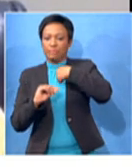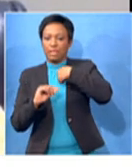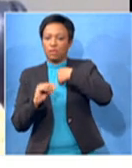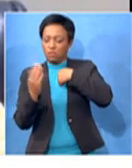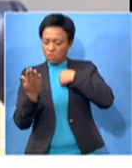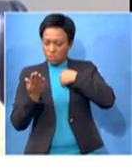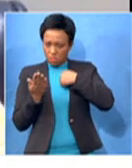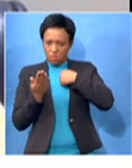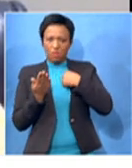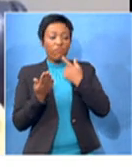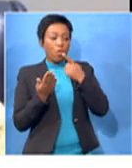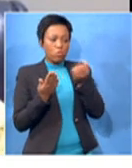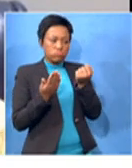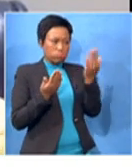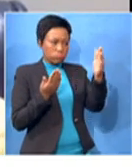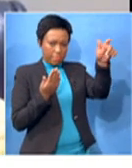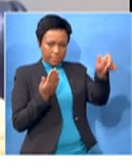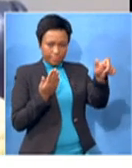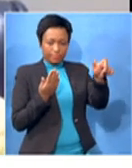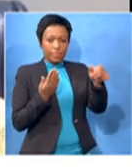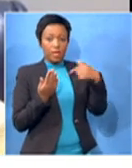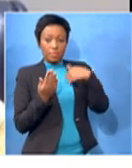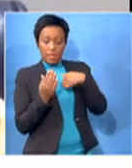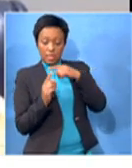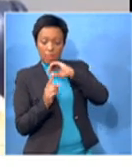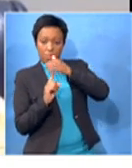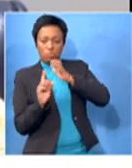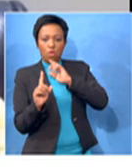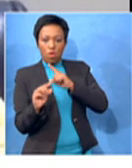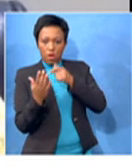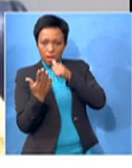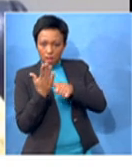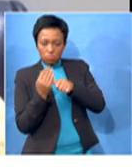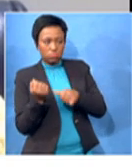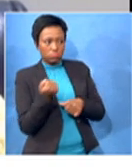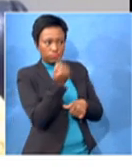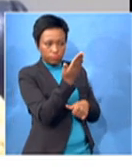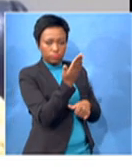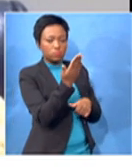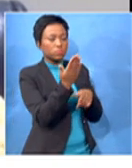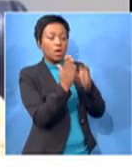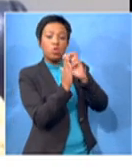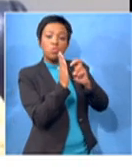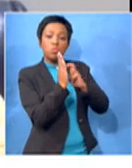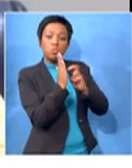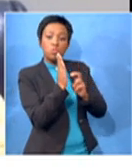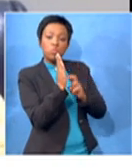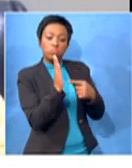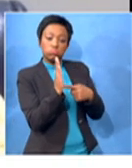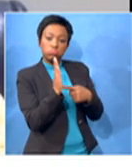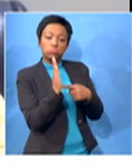that the one who is served with the protection order will adhere to the terms and conditions of that protection